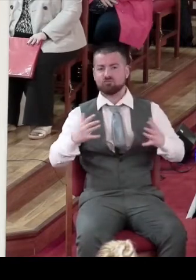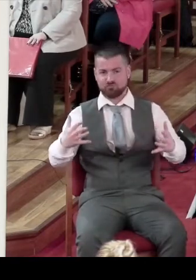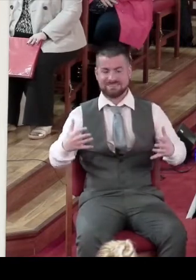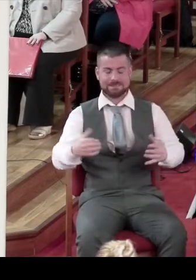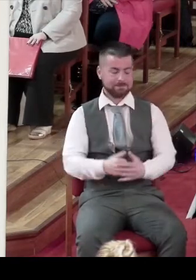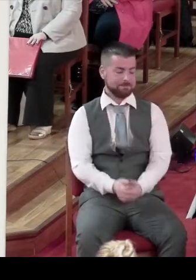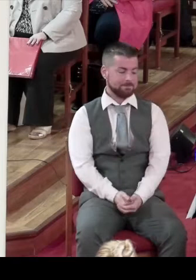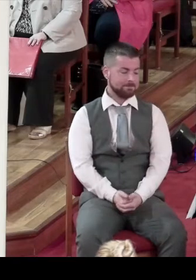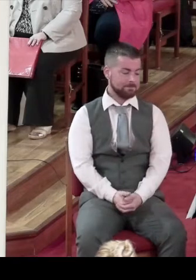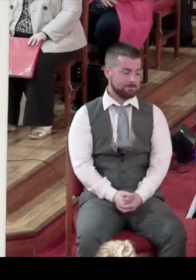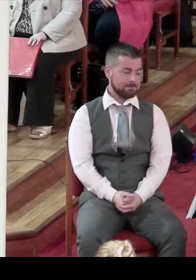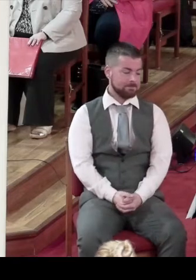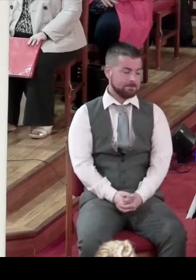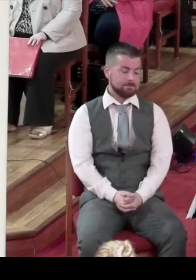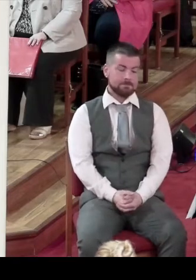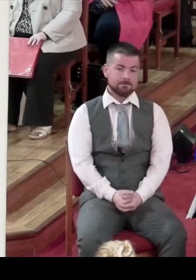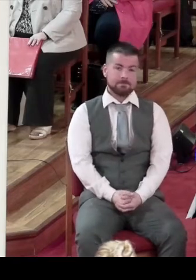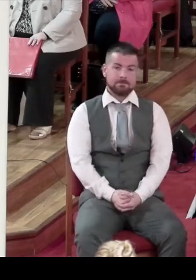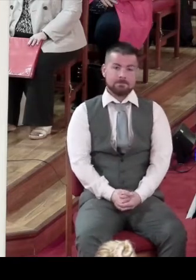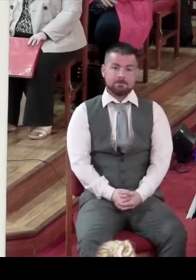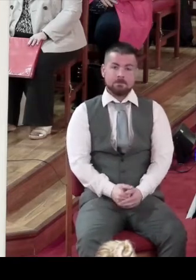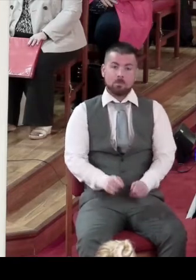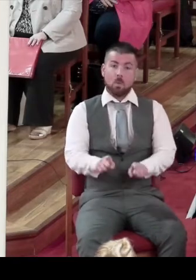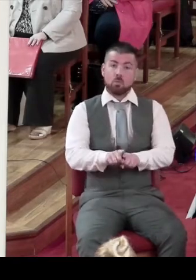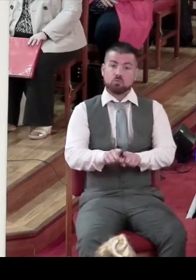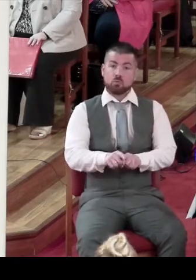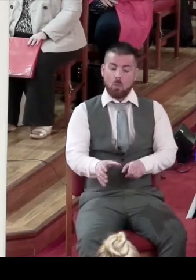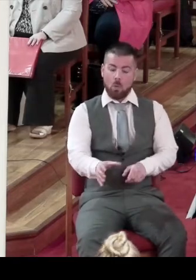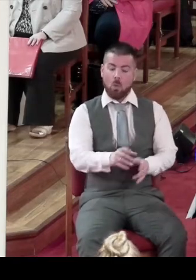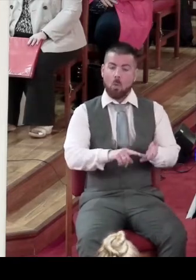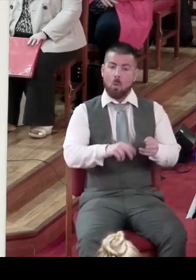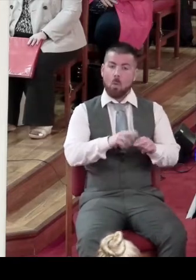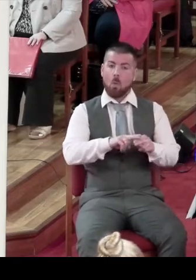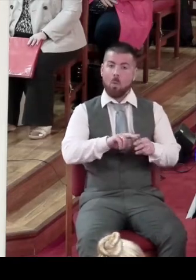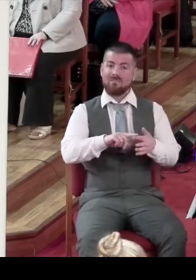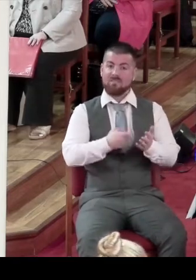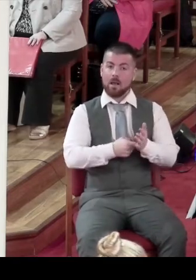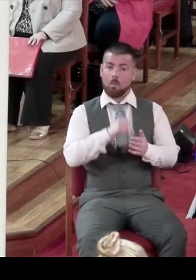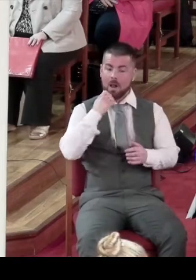always taken if you wish to give to that. And